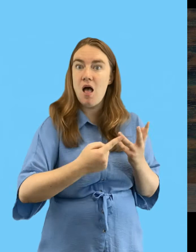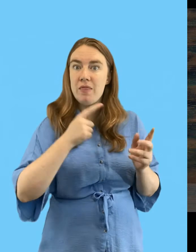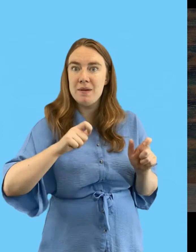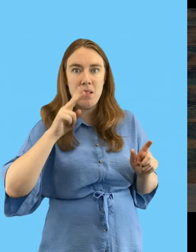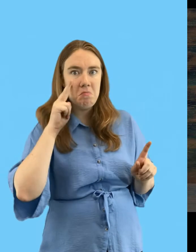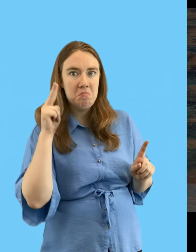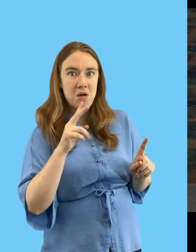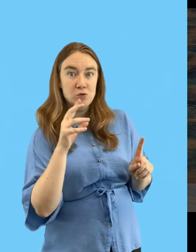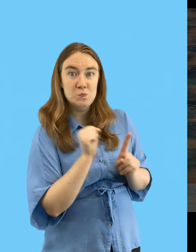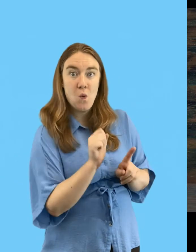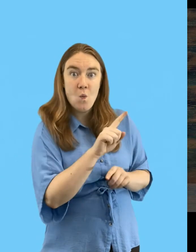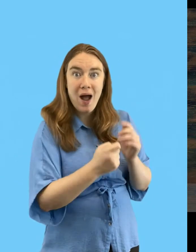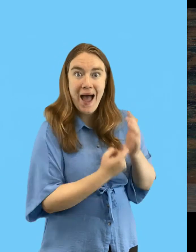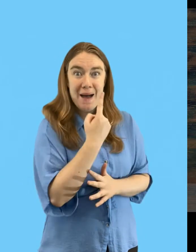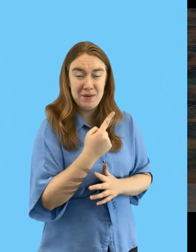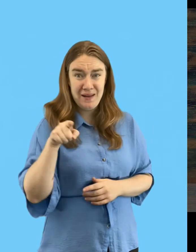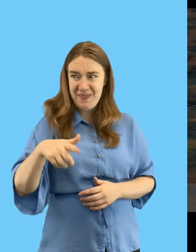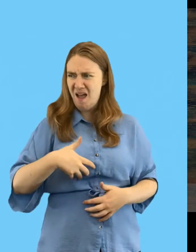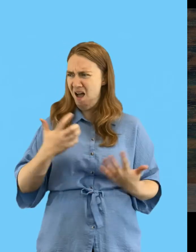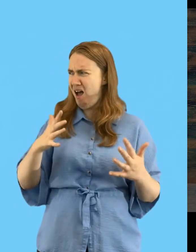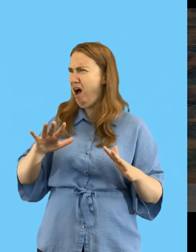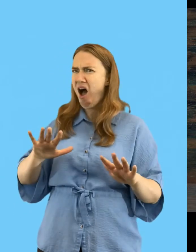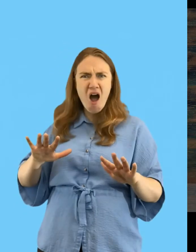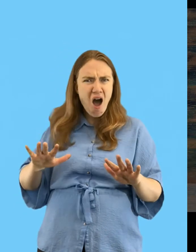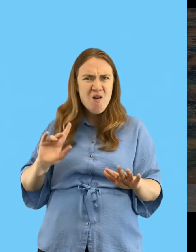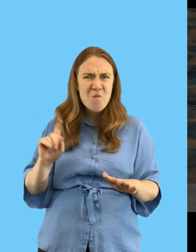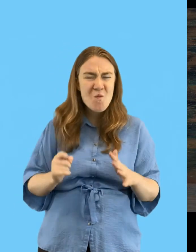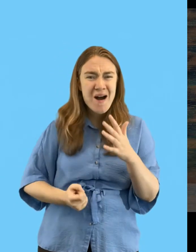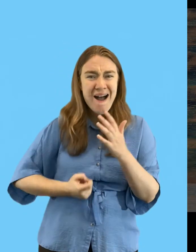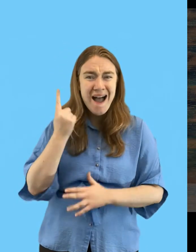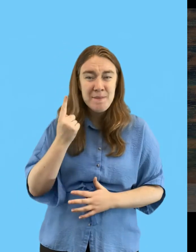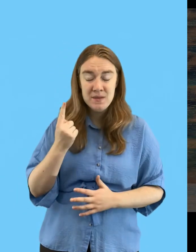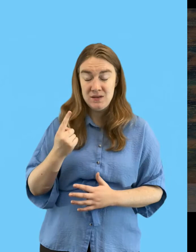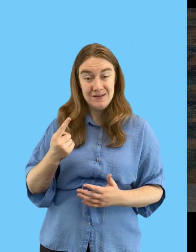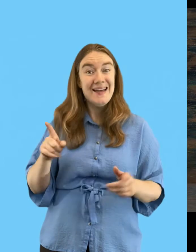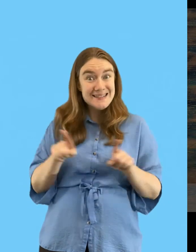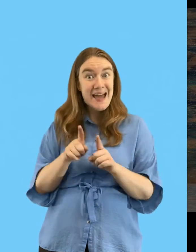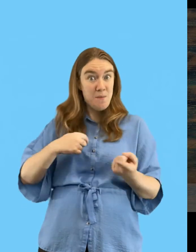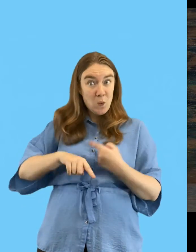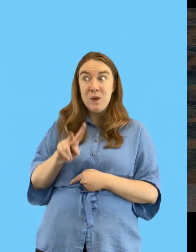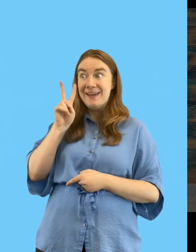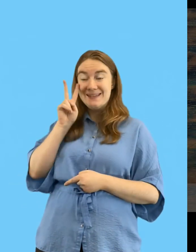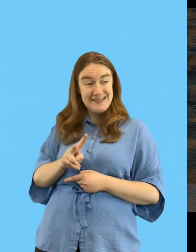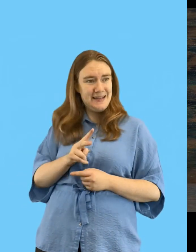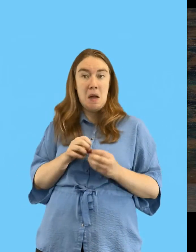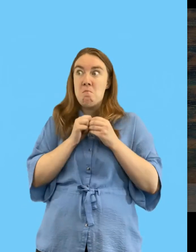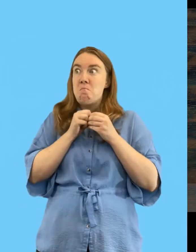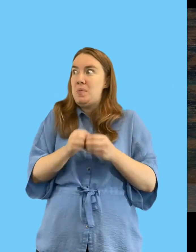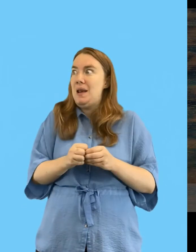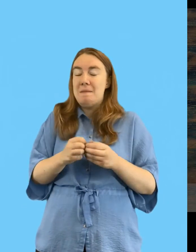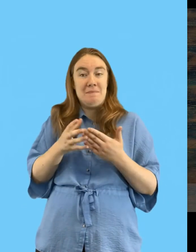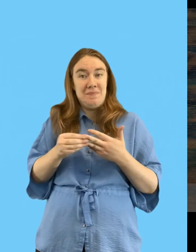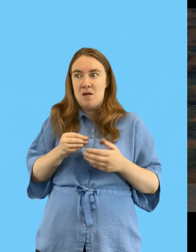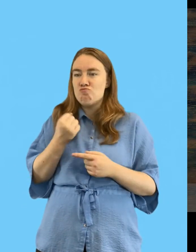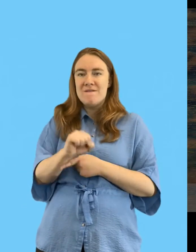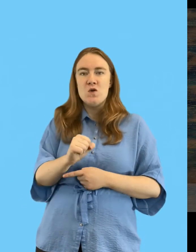are outraged. They cannot believe what they've just seen. Just as we're outraged when we see billionaires refusing to pay